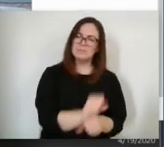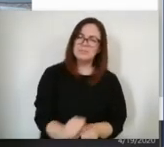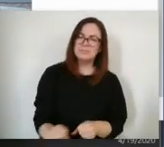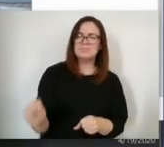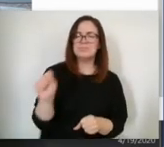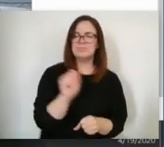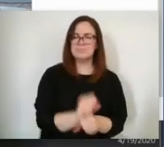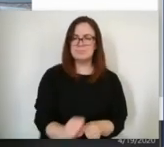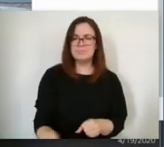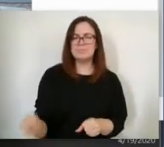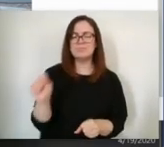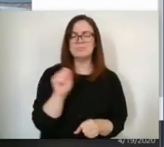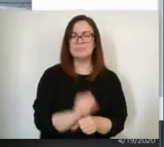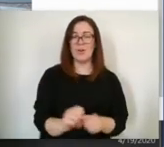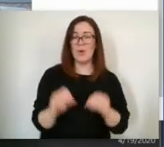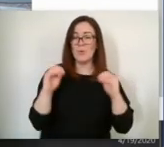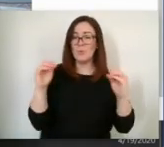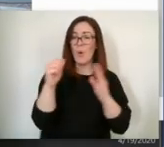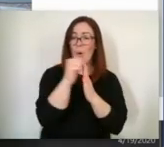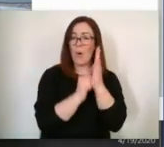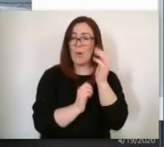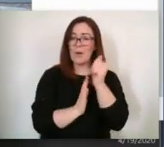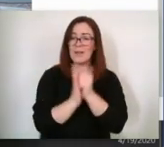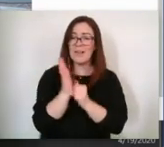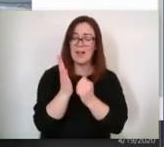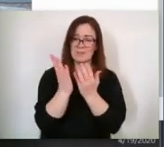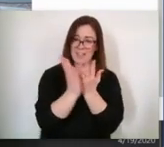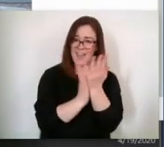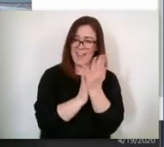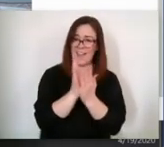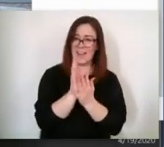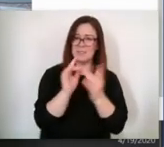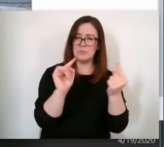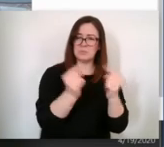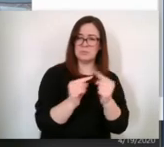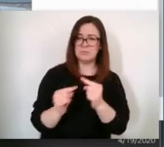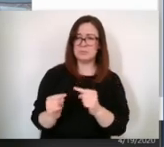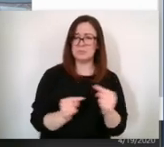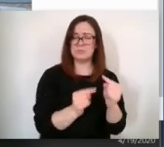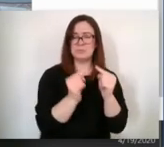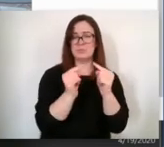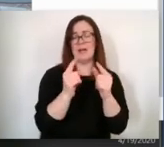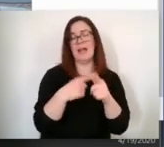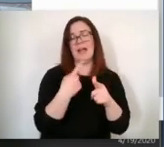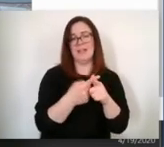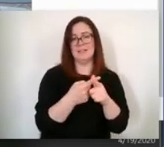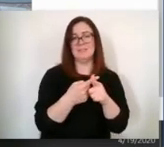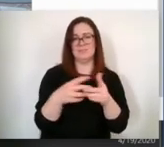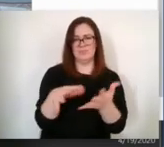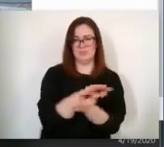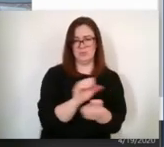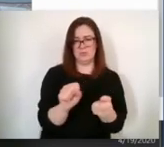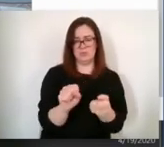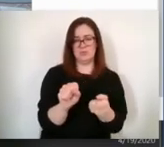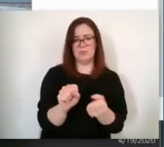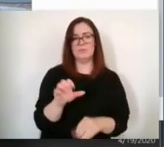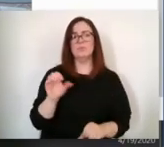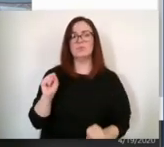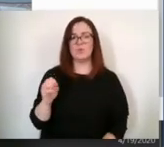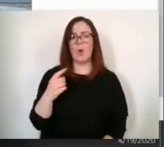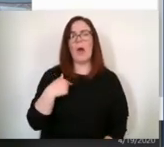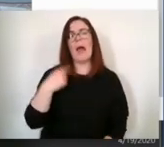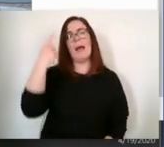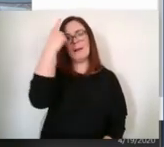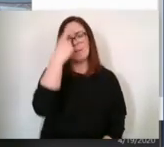without gloves, until his fingerprints were worn away. So I'm guessing this man is a